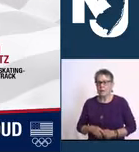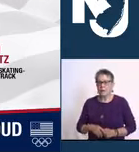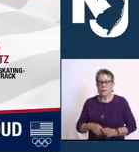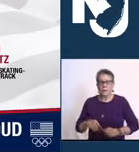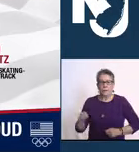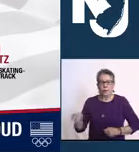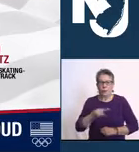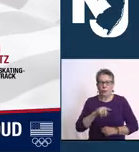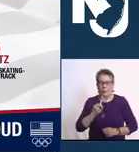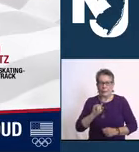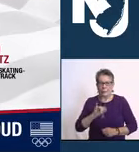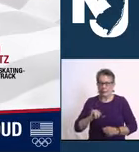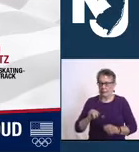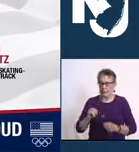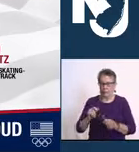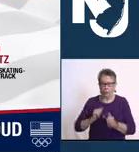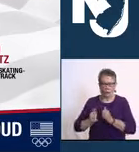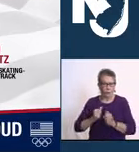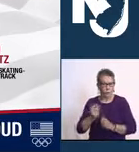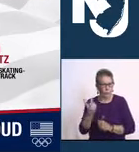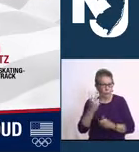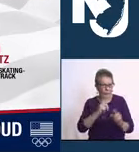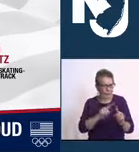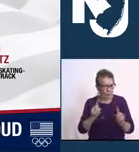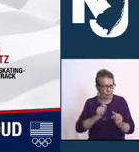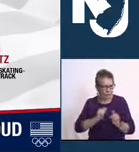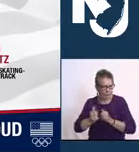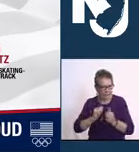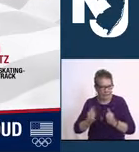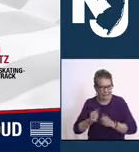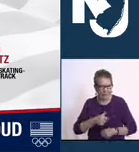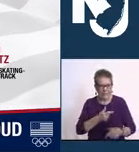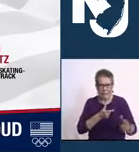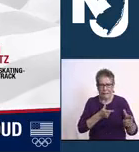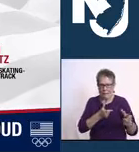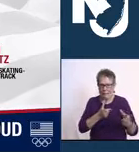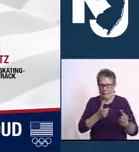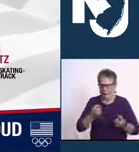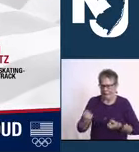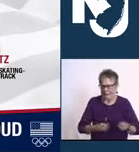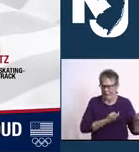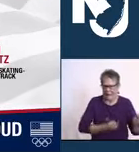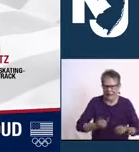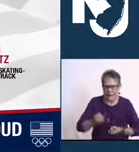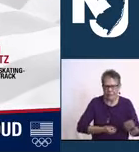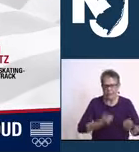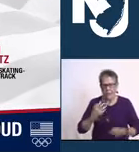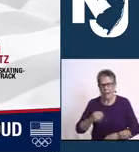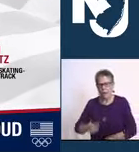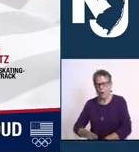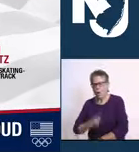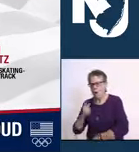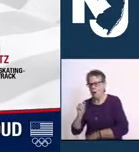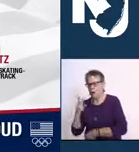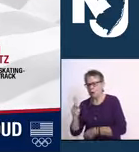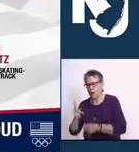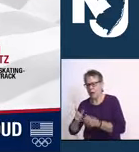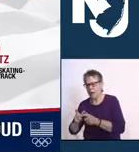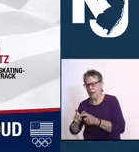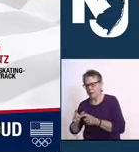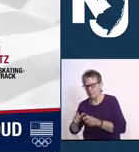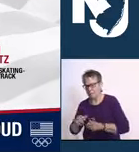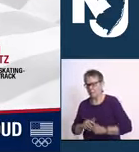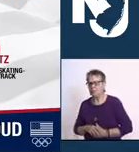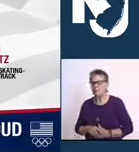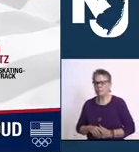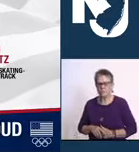Team USA or other nations who have ties to New Jersey, but Charlie, Kenny, Kelly, and Kimmy are truly Team New Jersey, and we will be